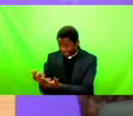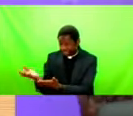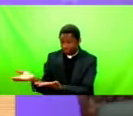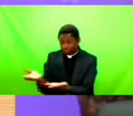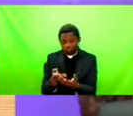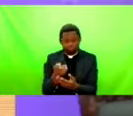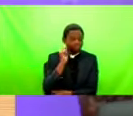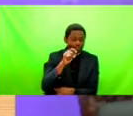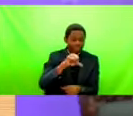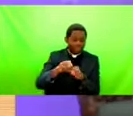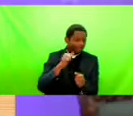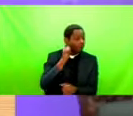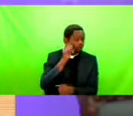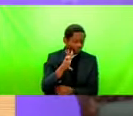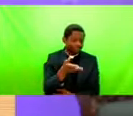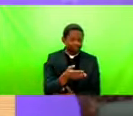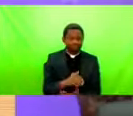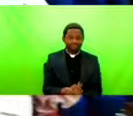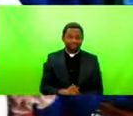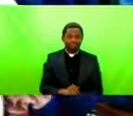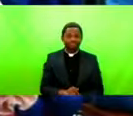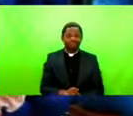about Mrs. Markin.